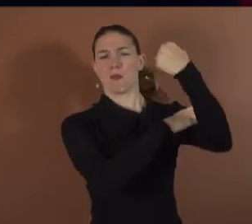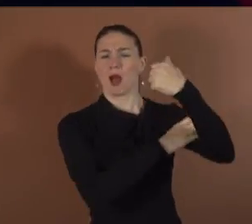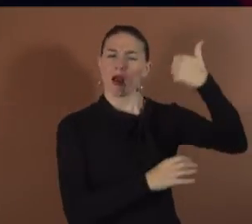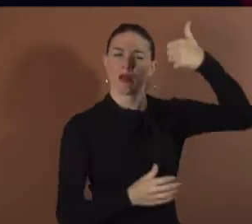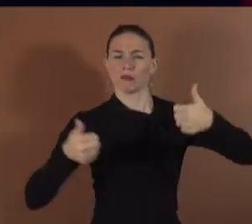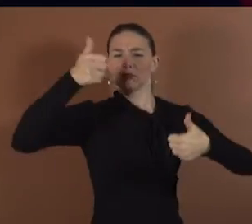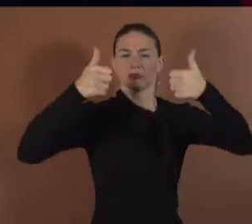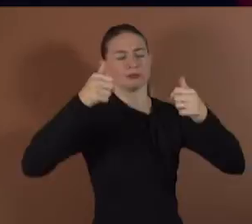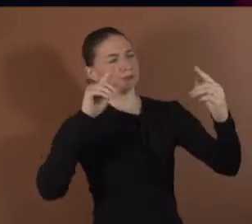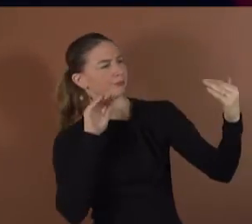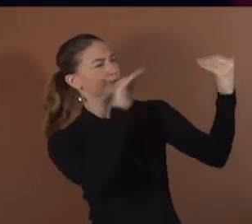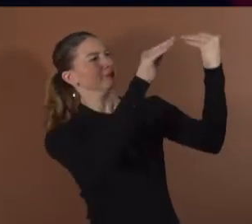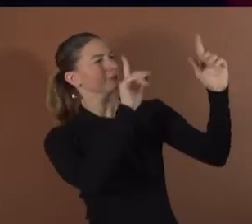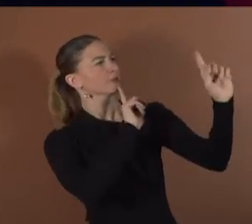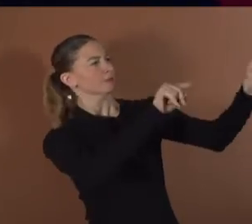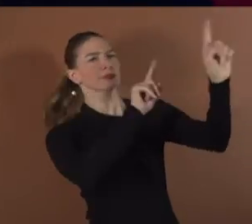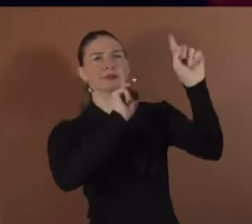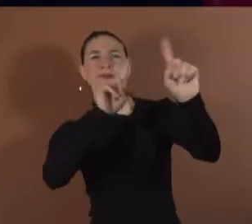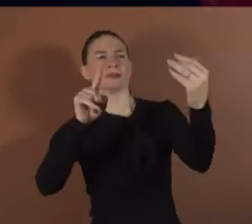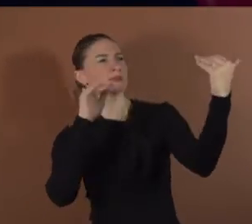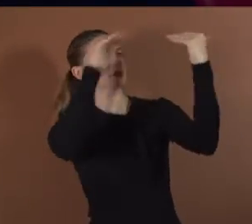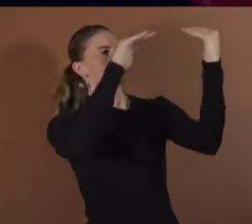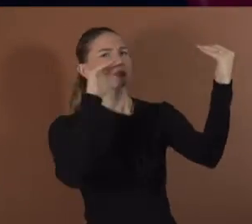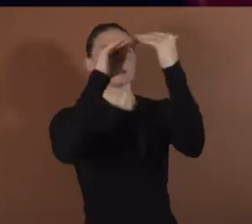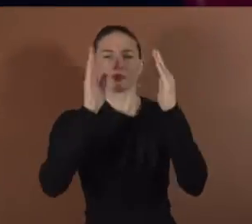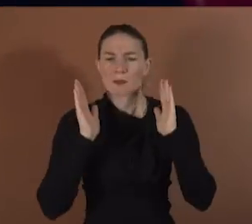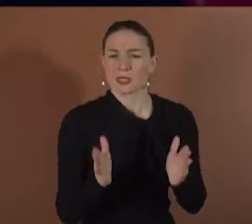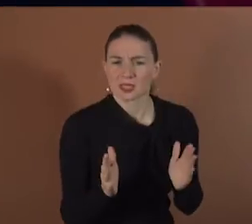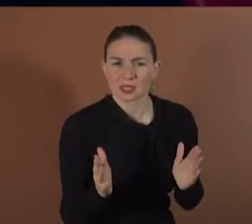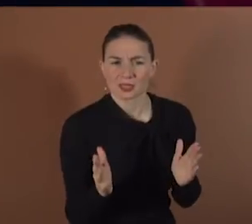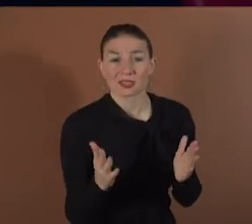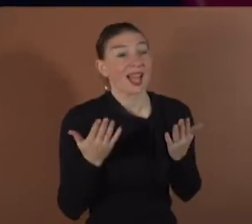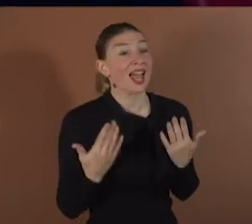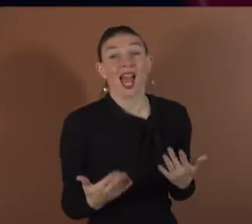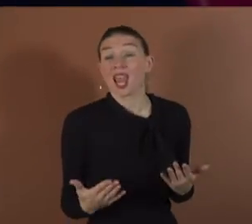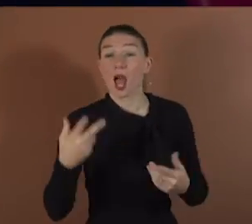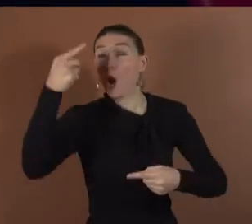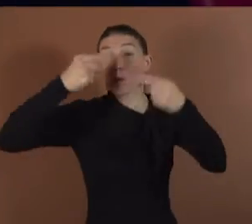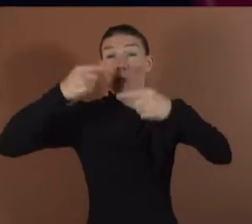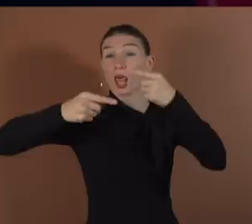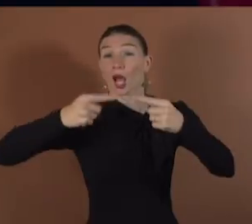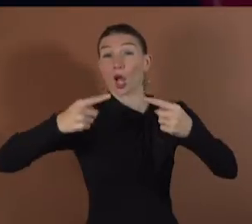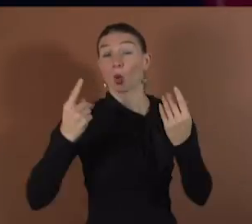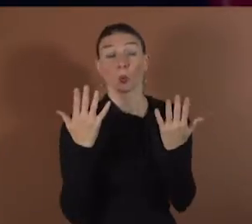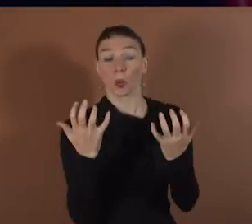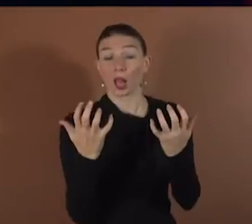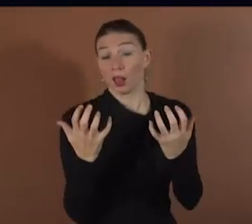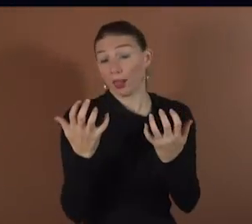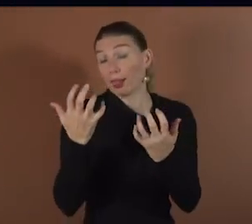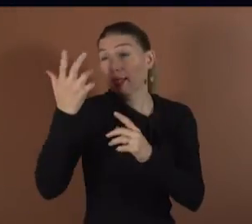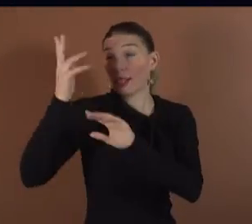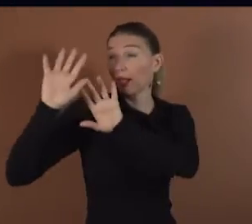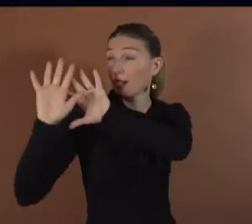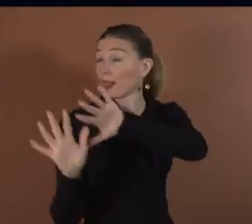long time to address this problem, and a absence of political will has left us now with this shrinking window of opportunity, and that what